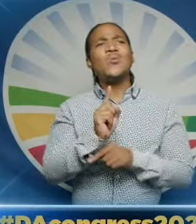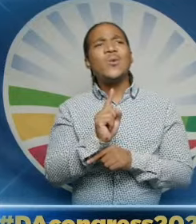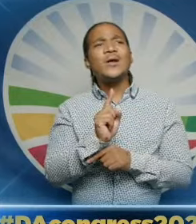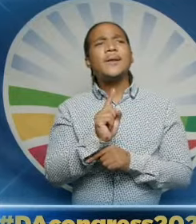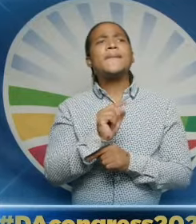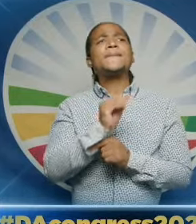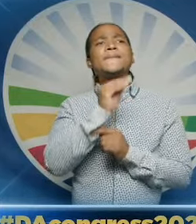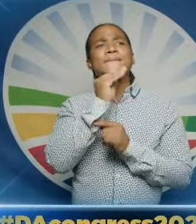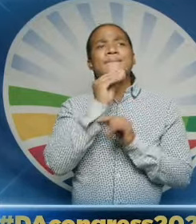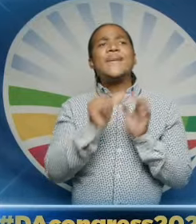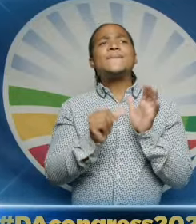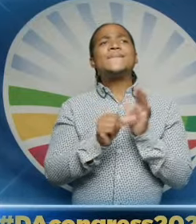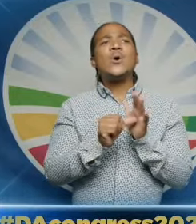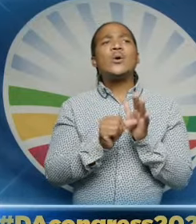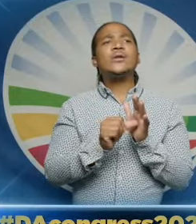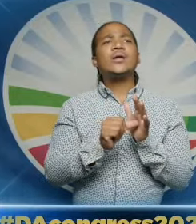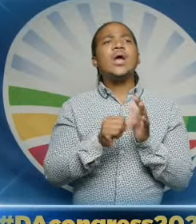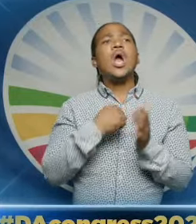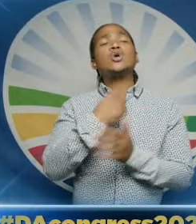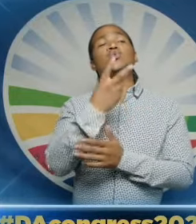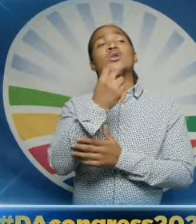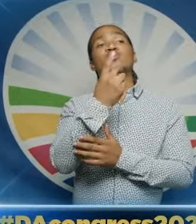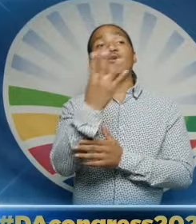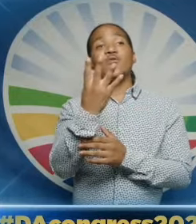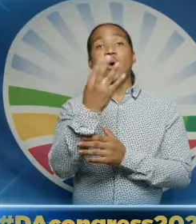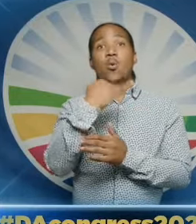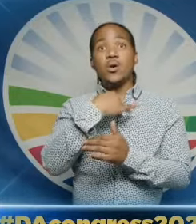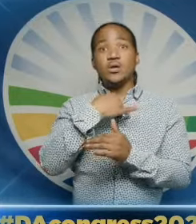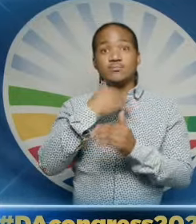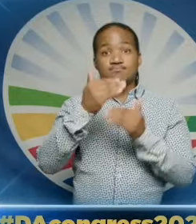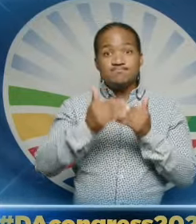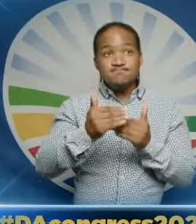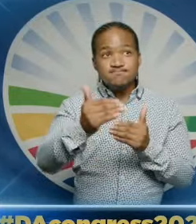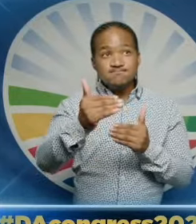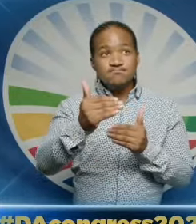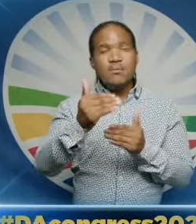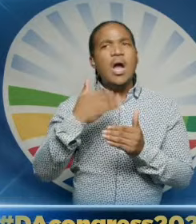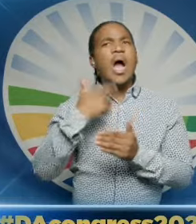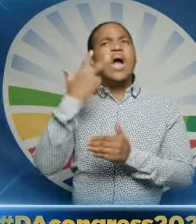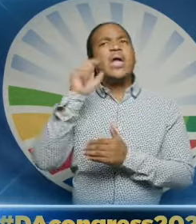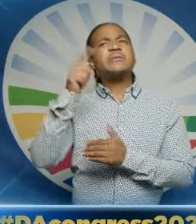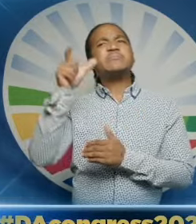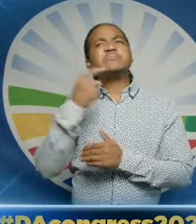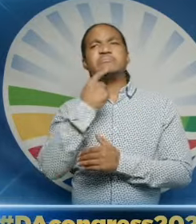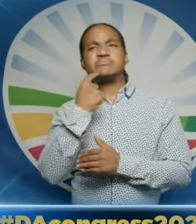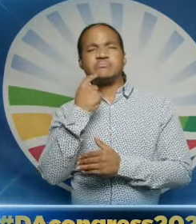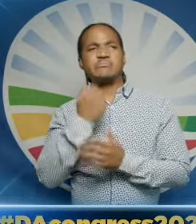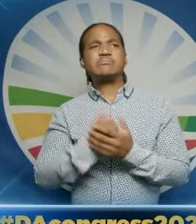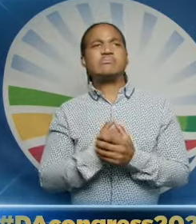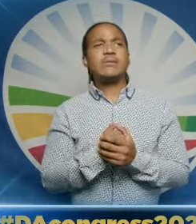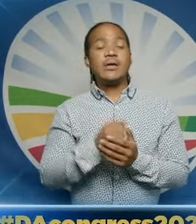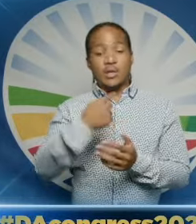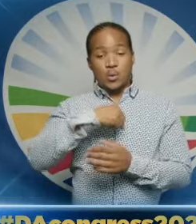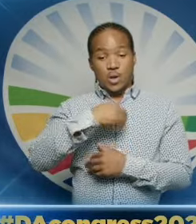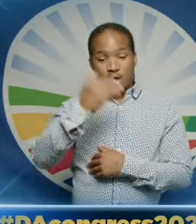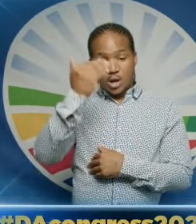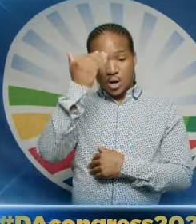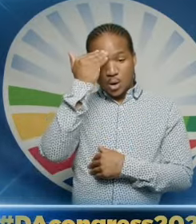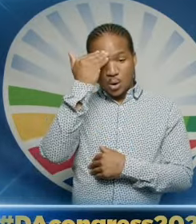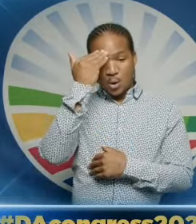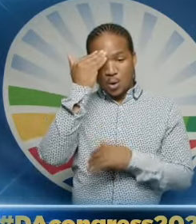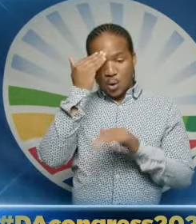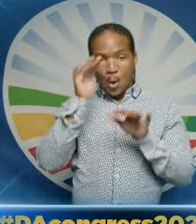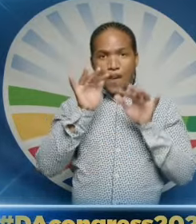of its importance ahead of 2024. Because as somebody said here earlier, we know that the people who